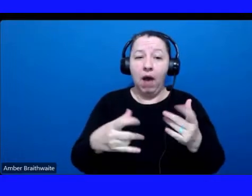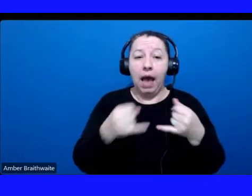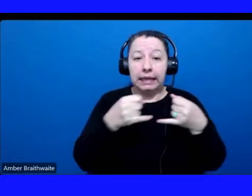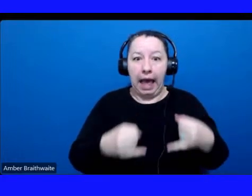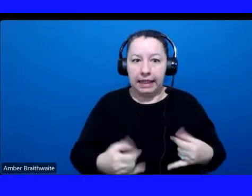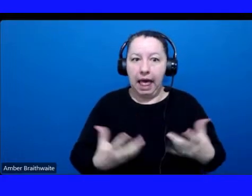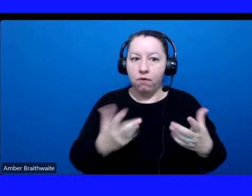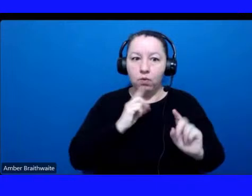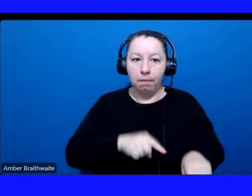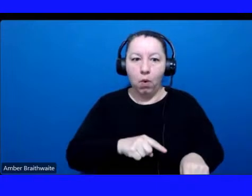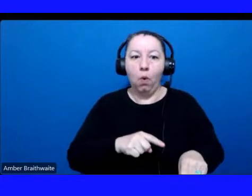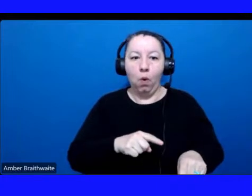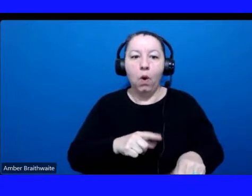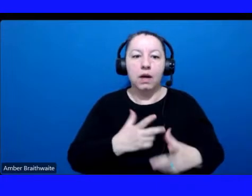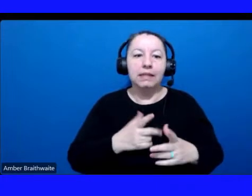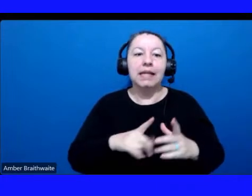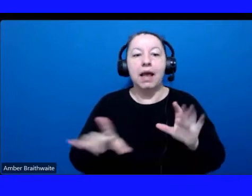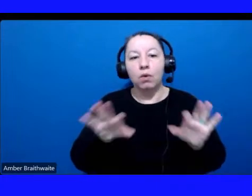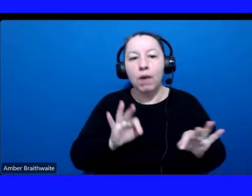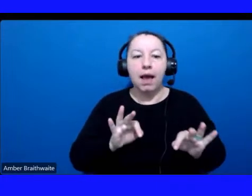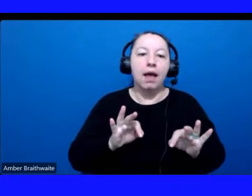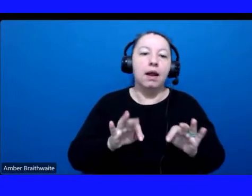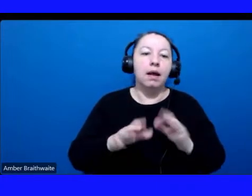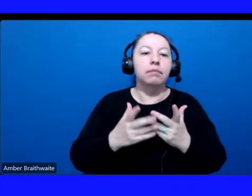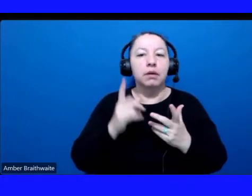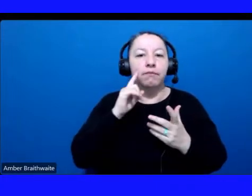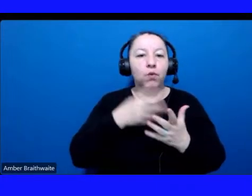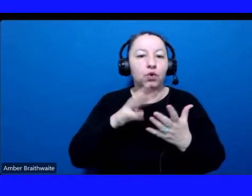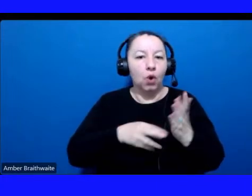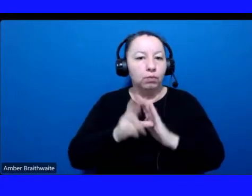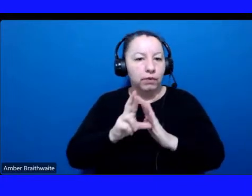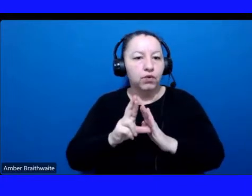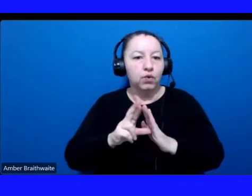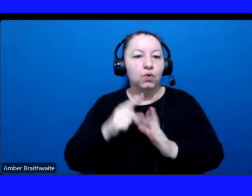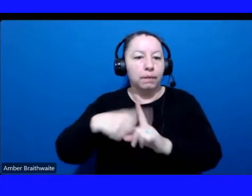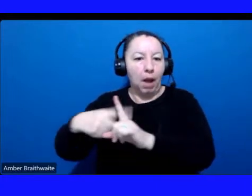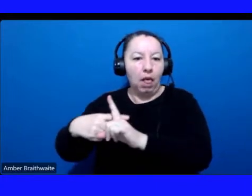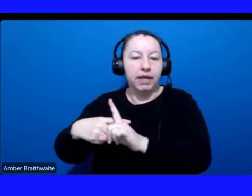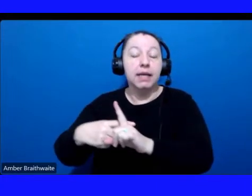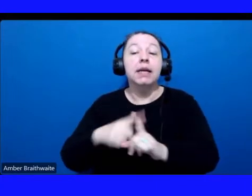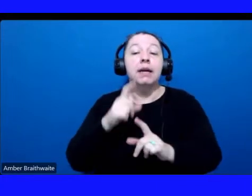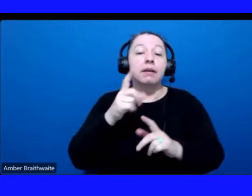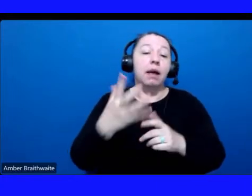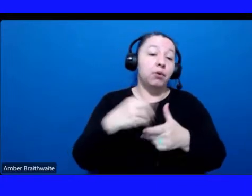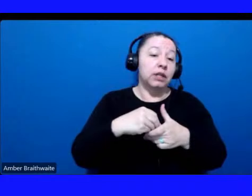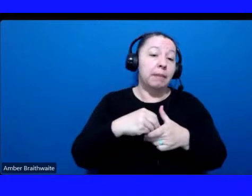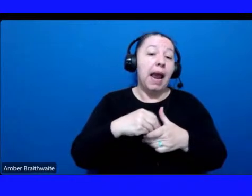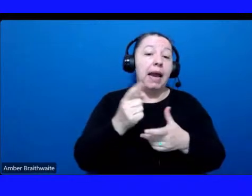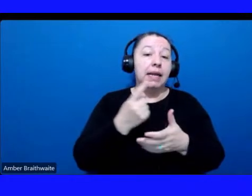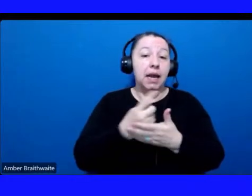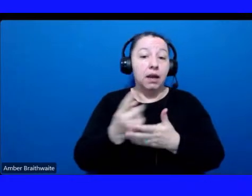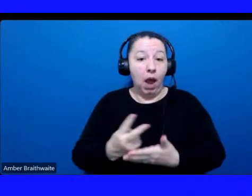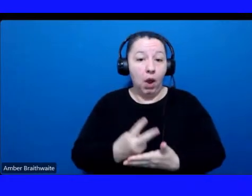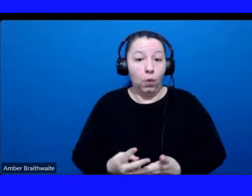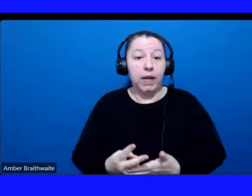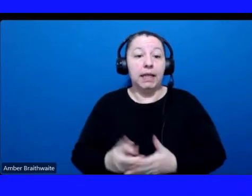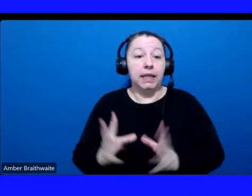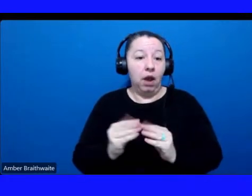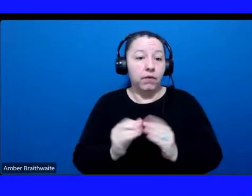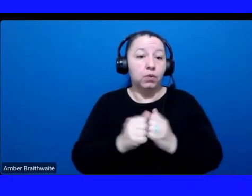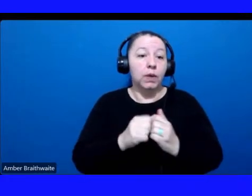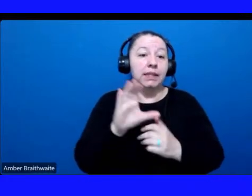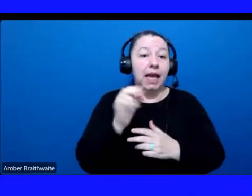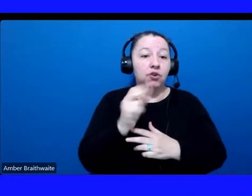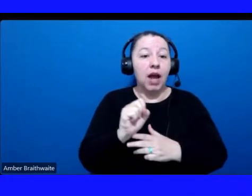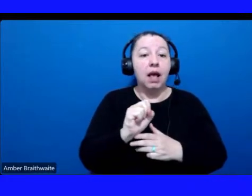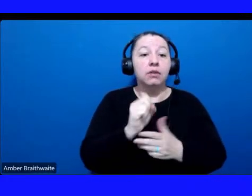procurement process. The solicitation was public and sent directly to 5 vendors who are well known for providing social support to individuals